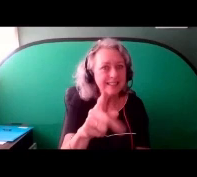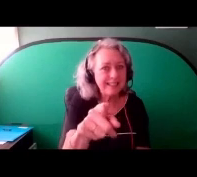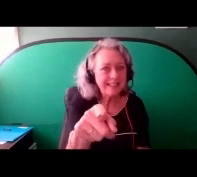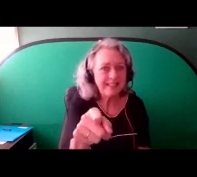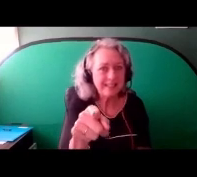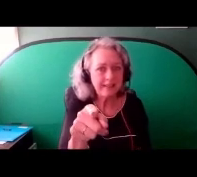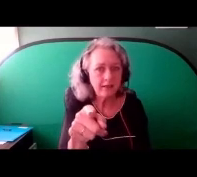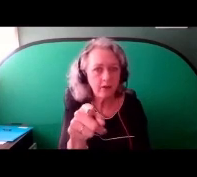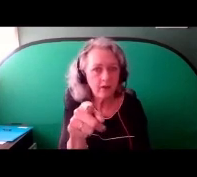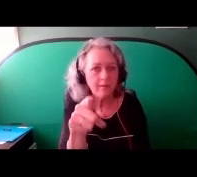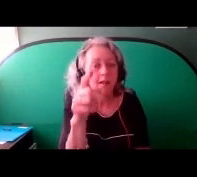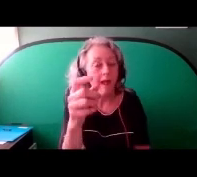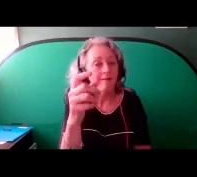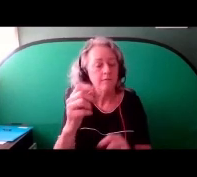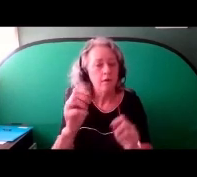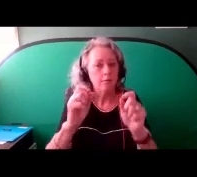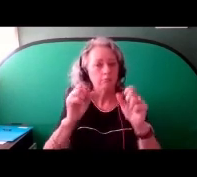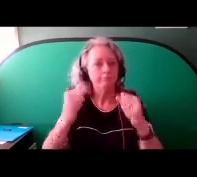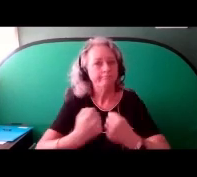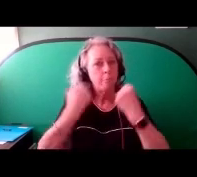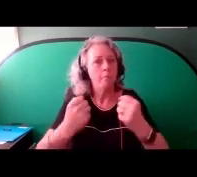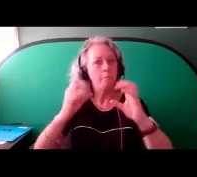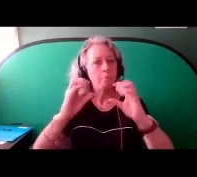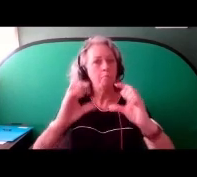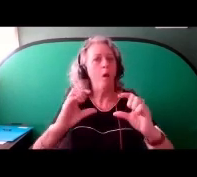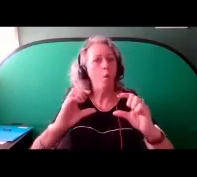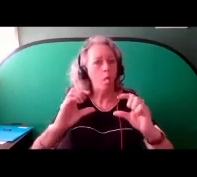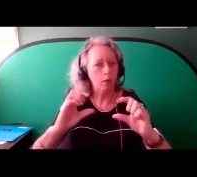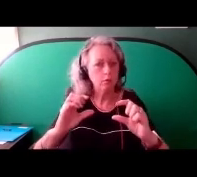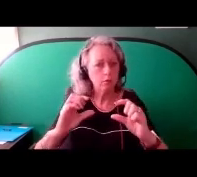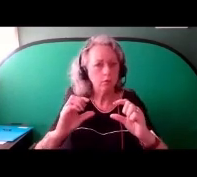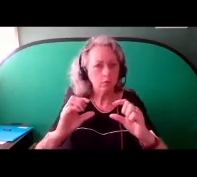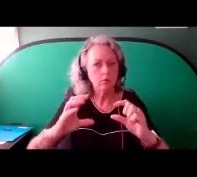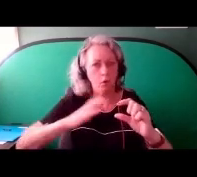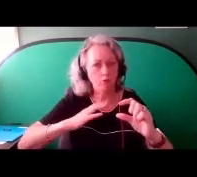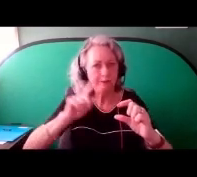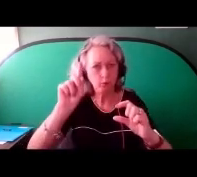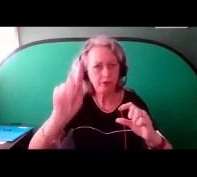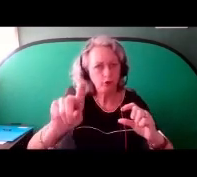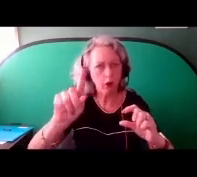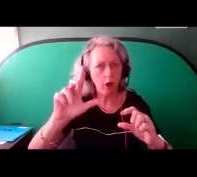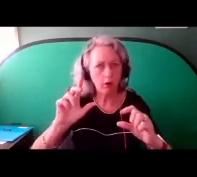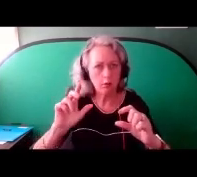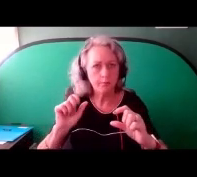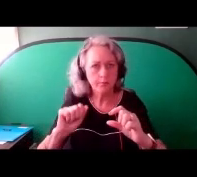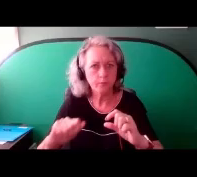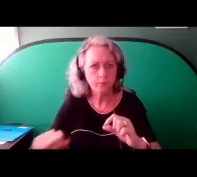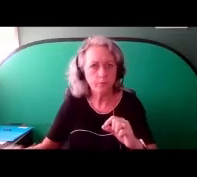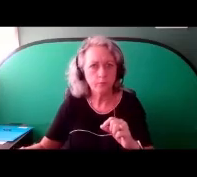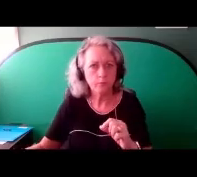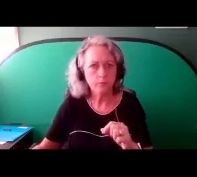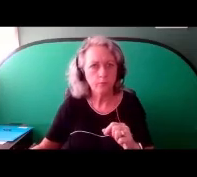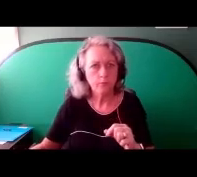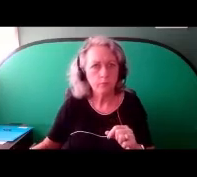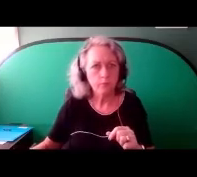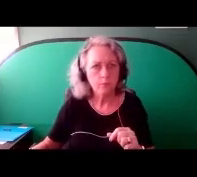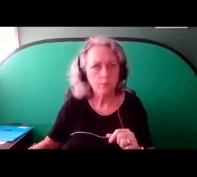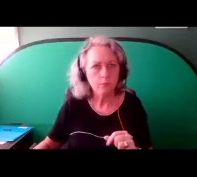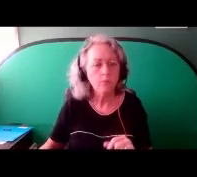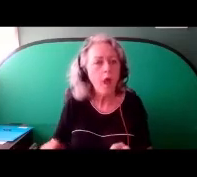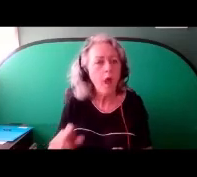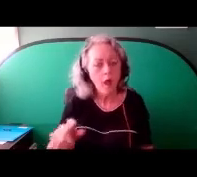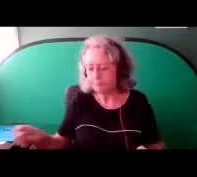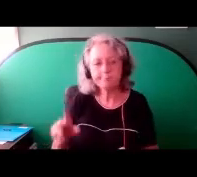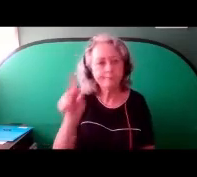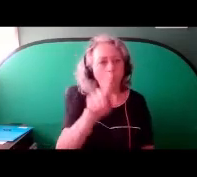you've got the bold text. We could turn that on and off. Probably you've already done that in the display settings. And then we can tap